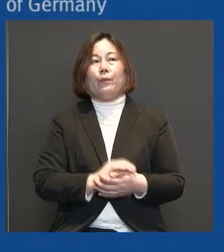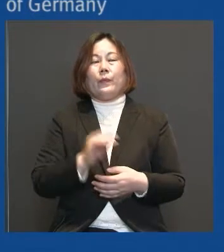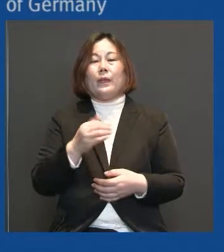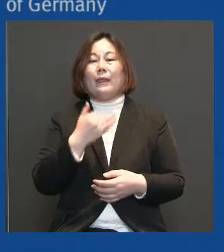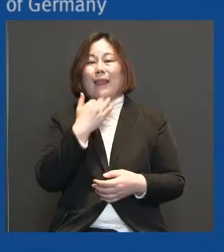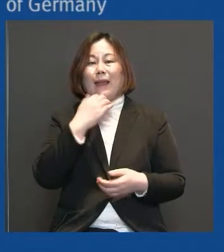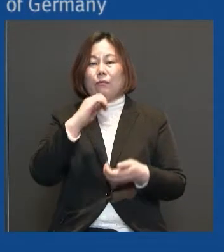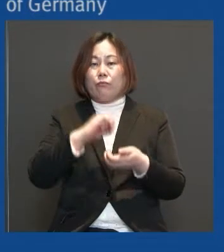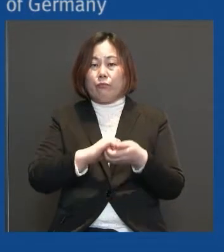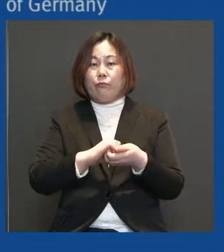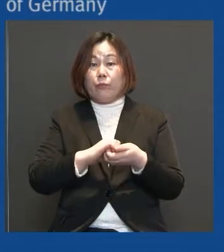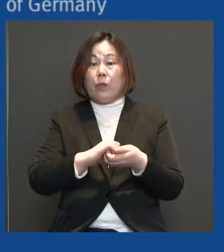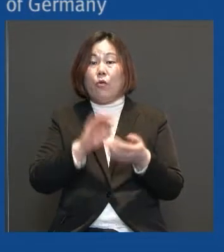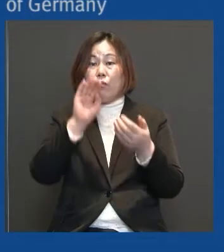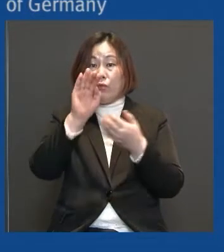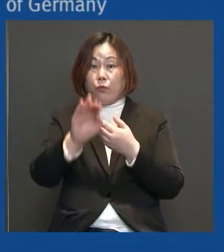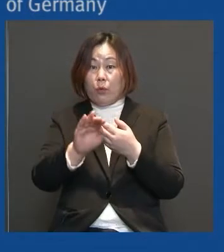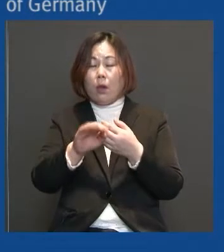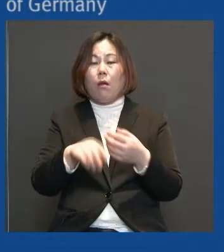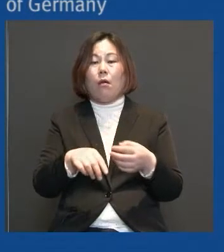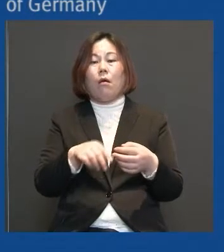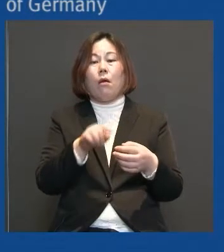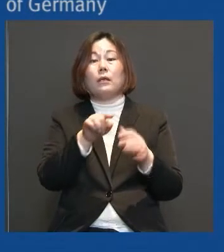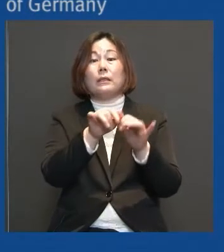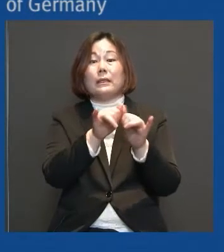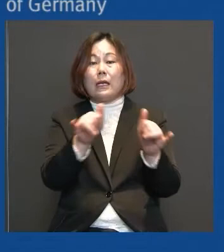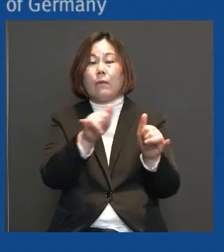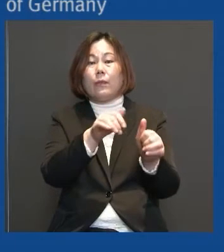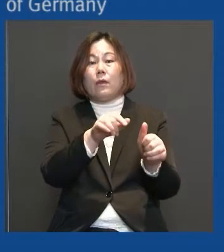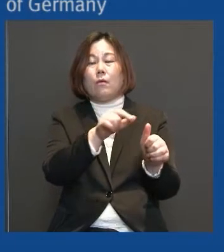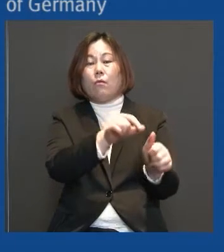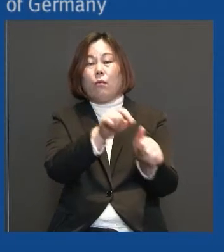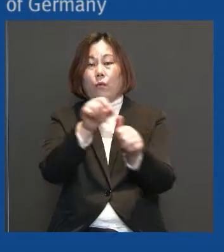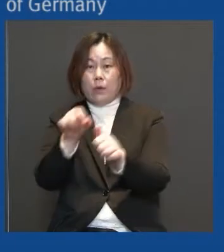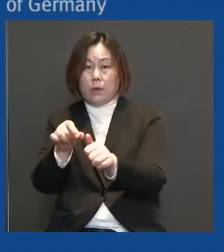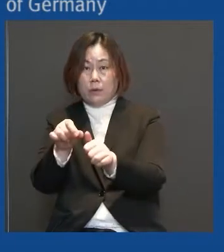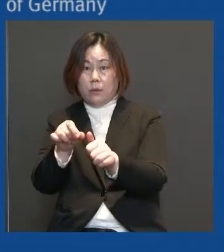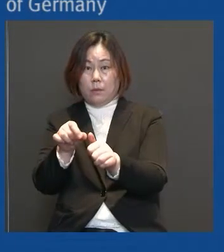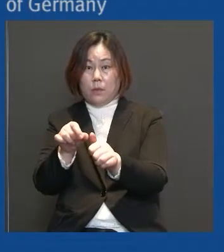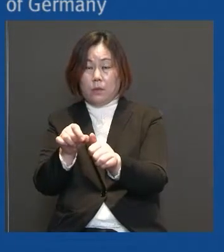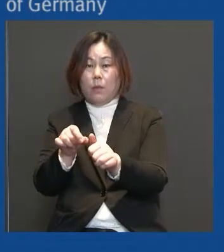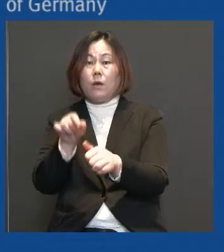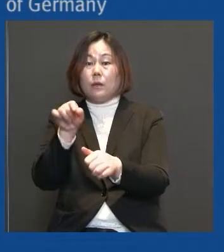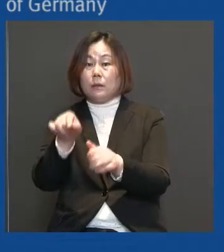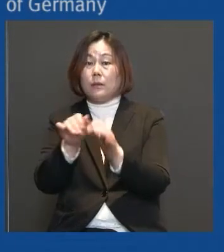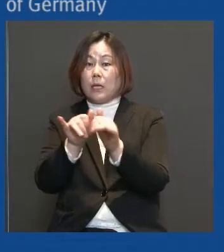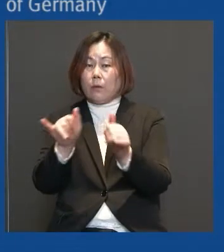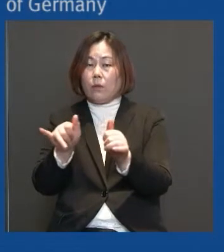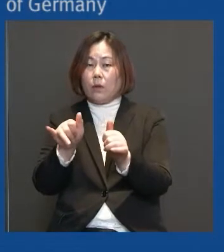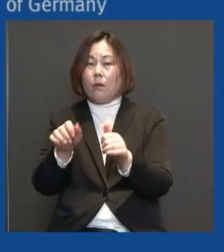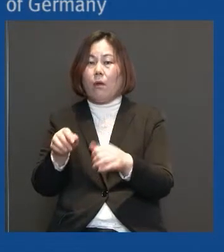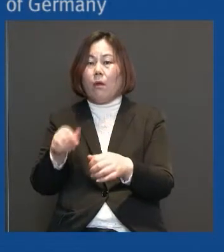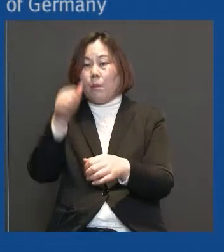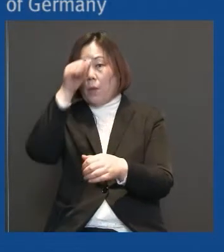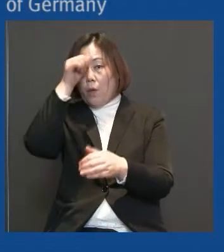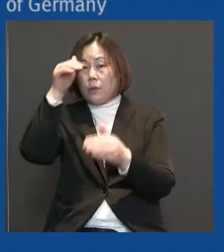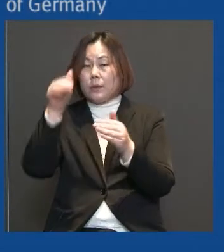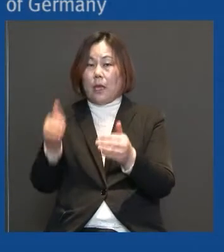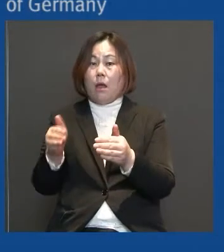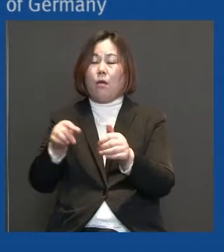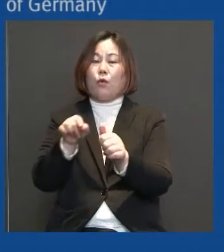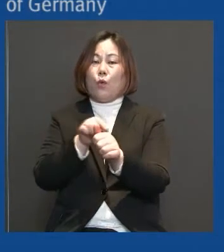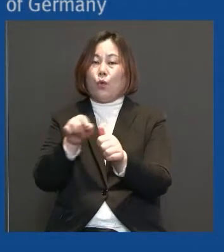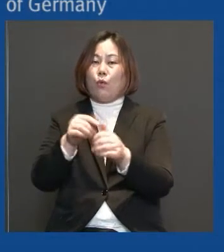that prepare post-retirement, could also promote the lifelong learning and upskilling of older persons. So, in a